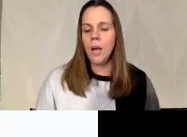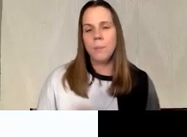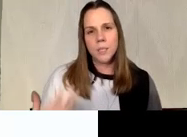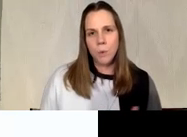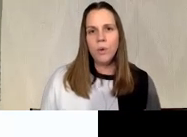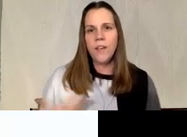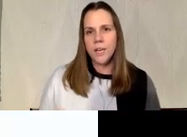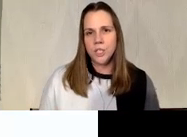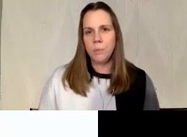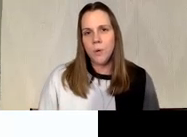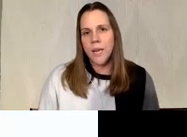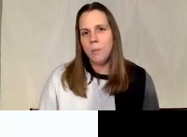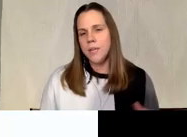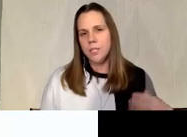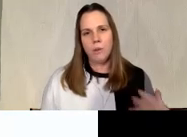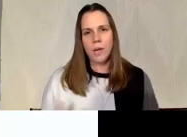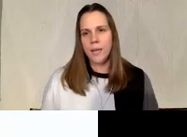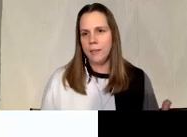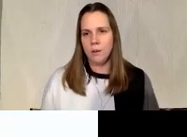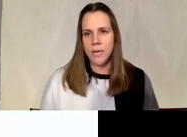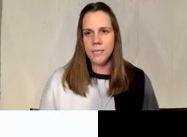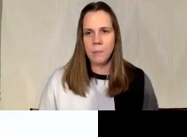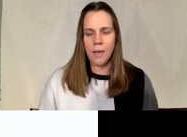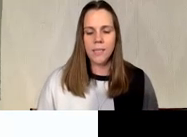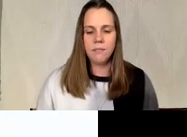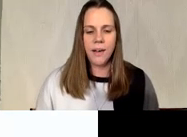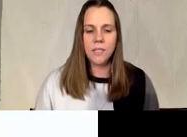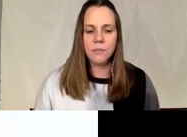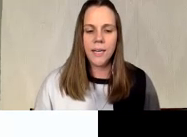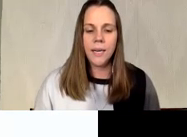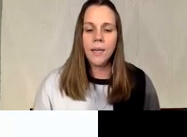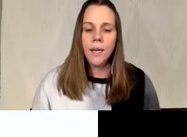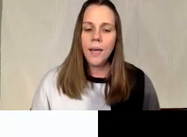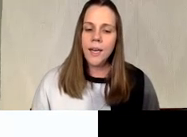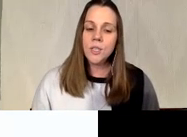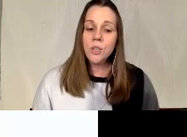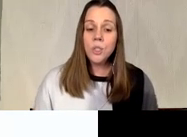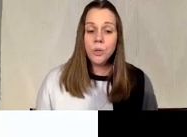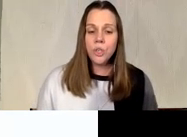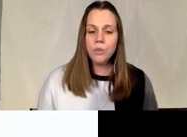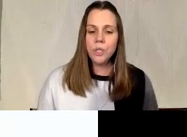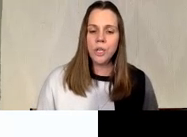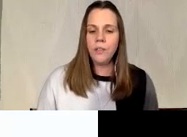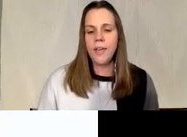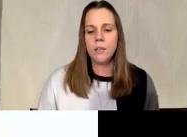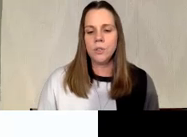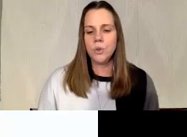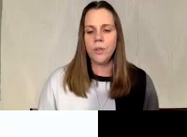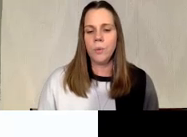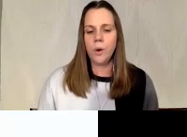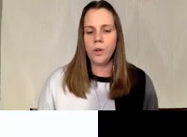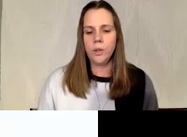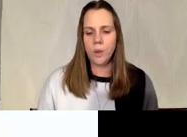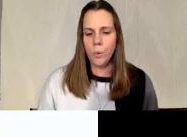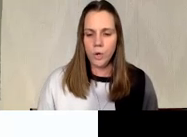may not be as motivated to communicate because they're not getting their needs met as effectively. So the sooner children learn that they can control